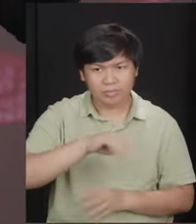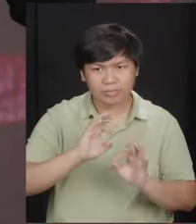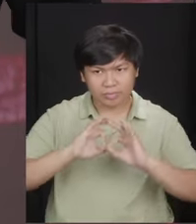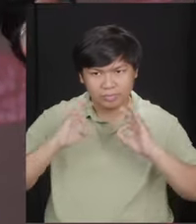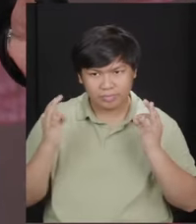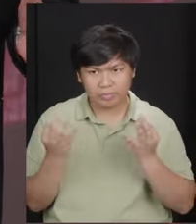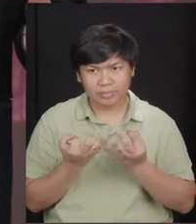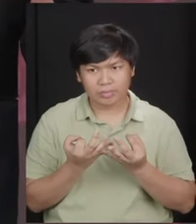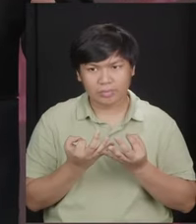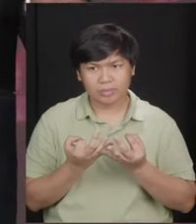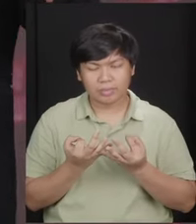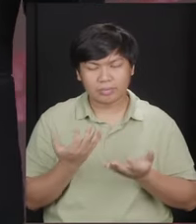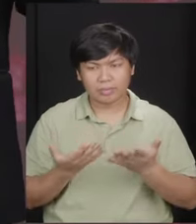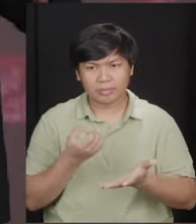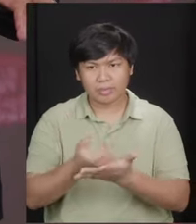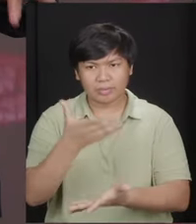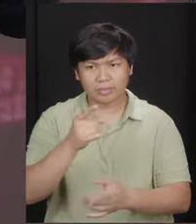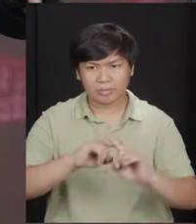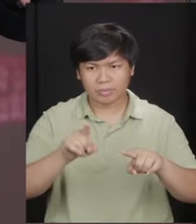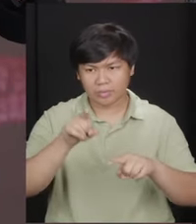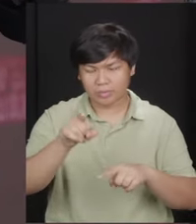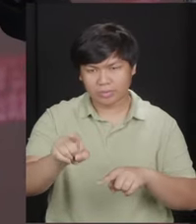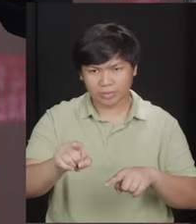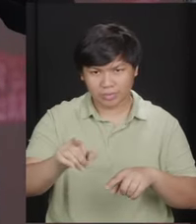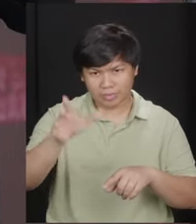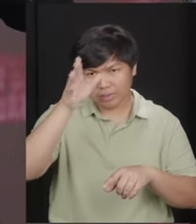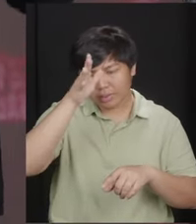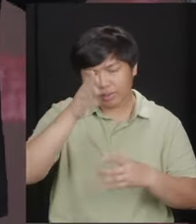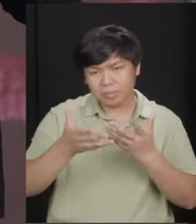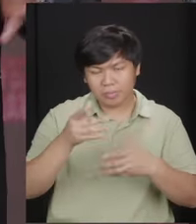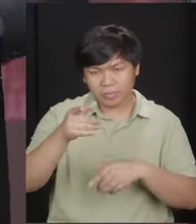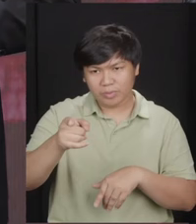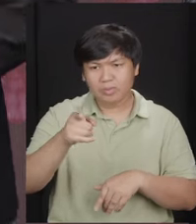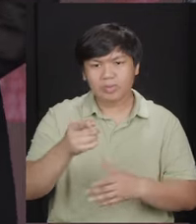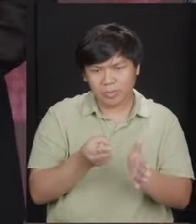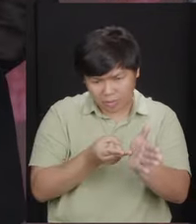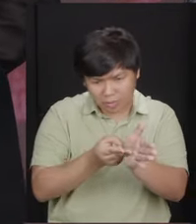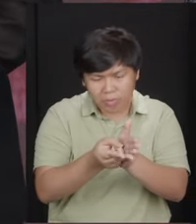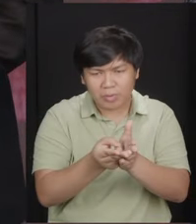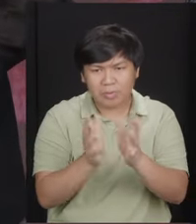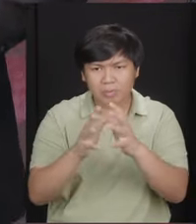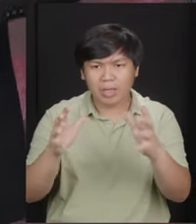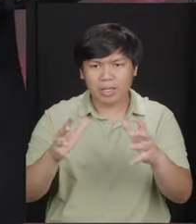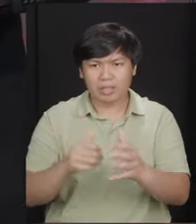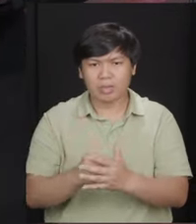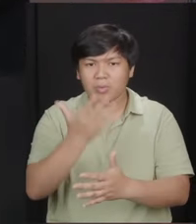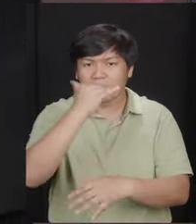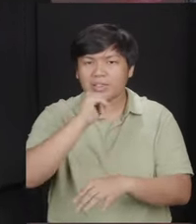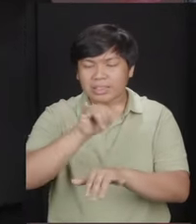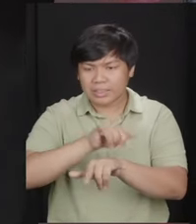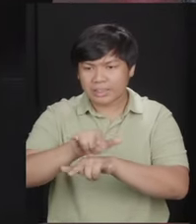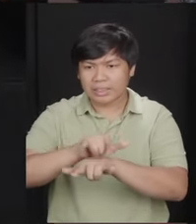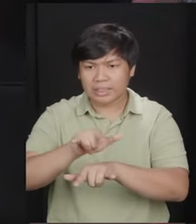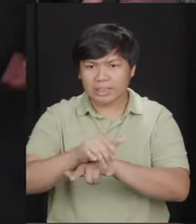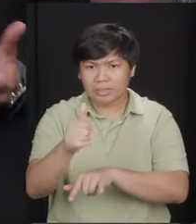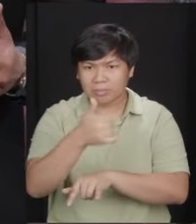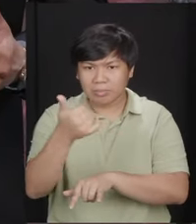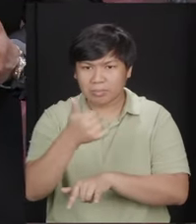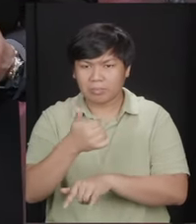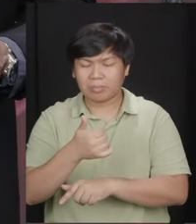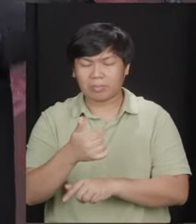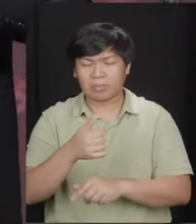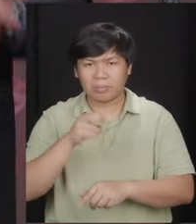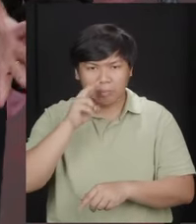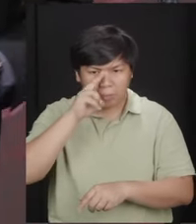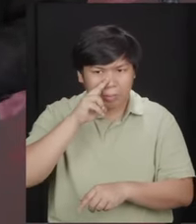family could be richer, but you, sir, dad, you want to be so honest. That's why the competitors have overtaken